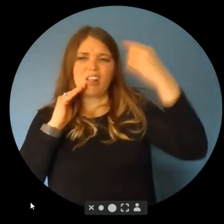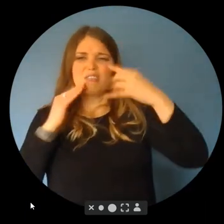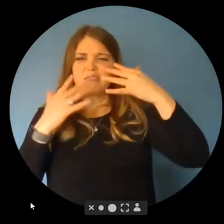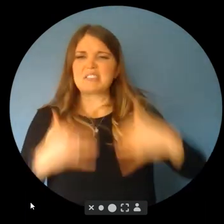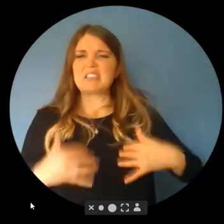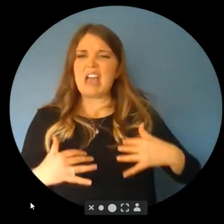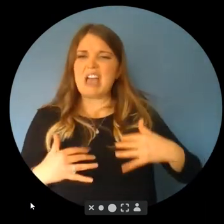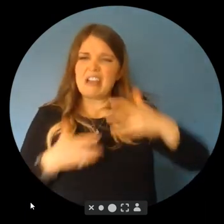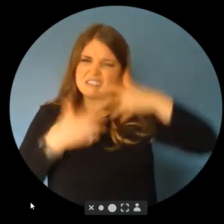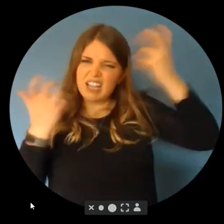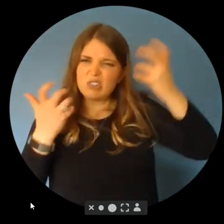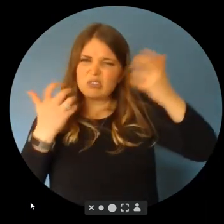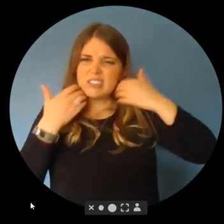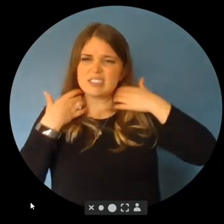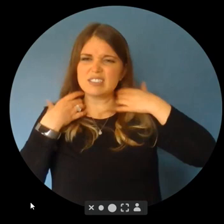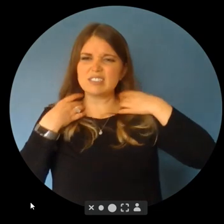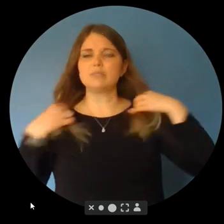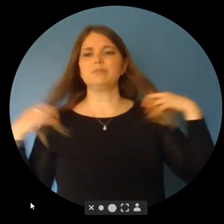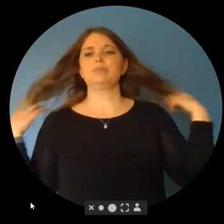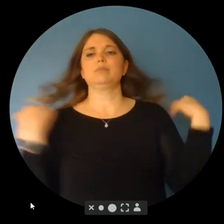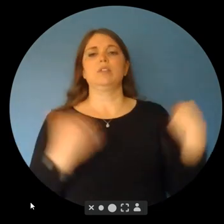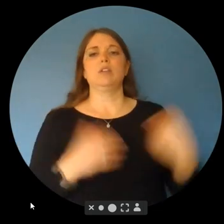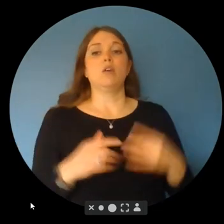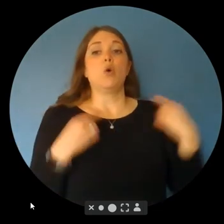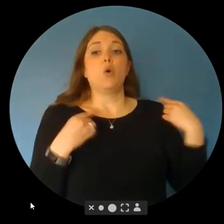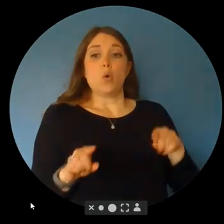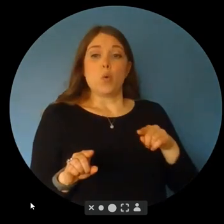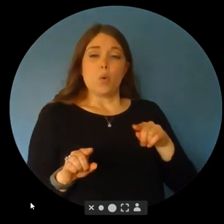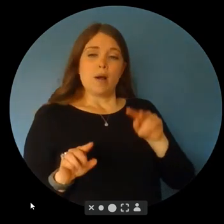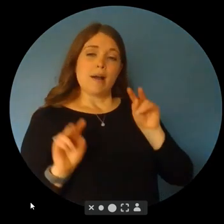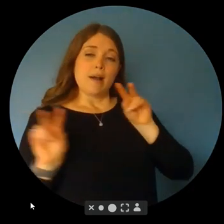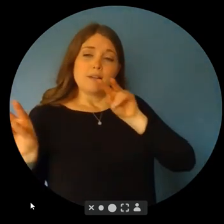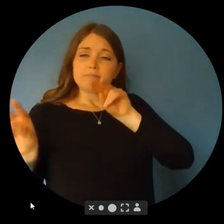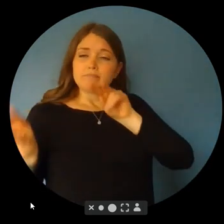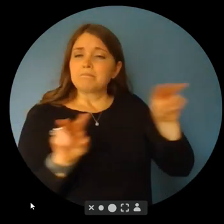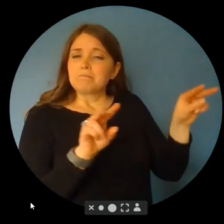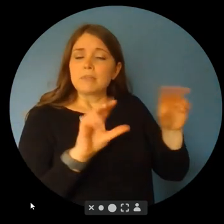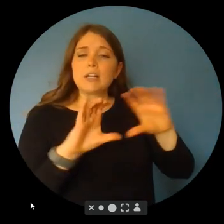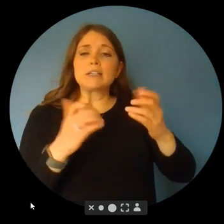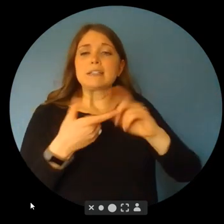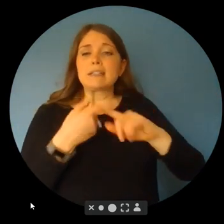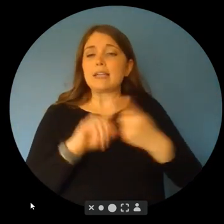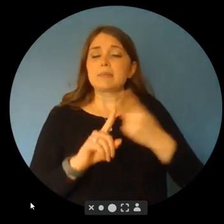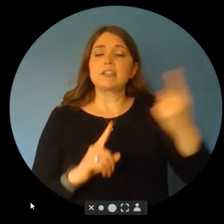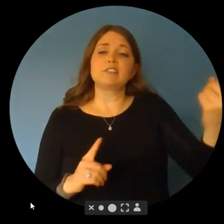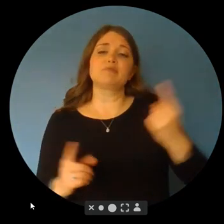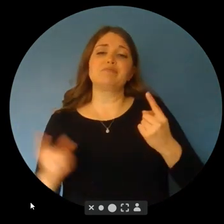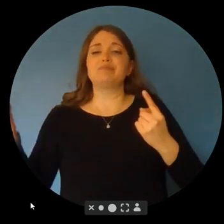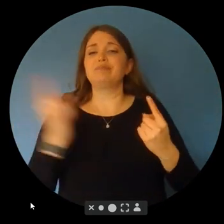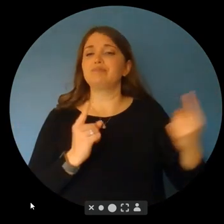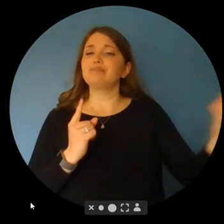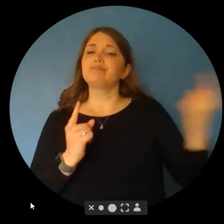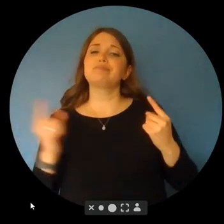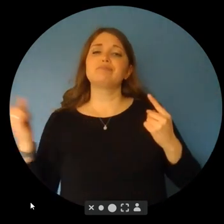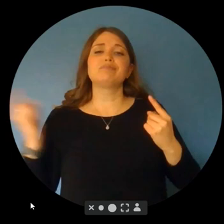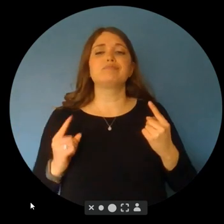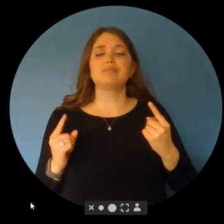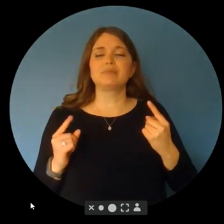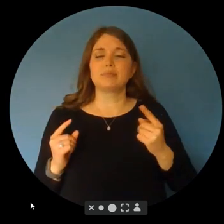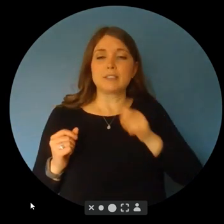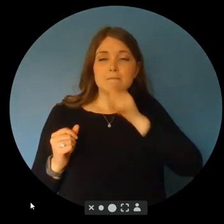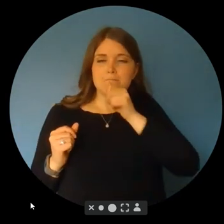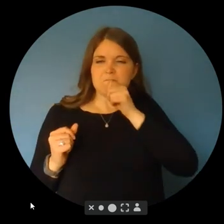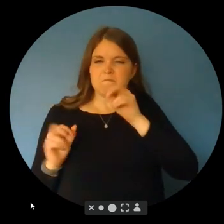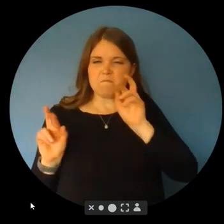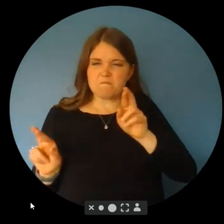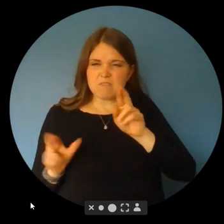it? Oh, as he watched his classmates walk into the room, he secretly hoped that they would